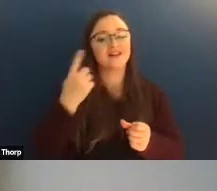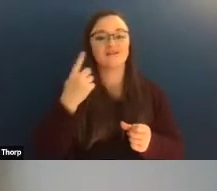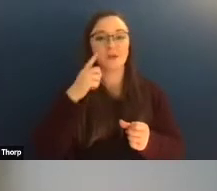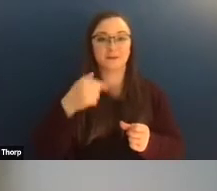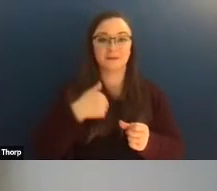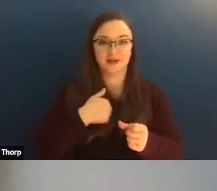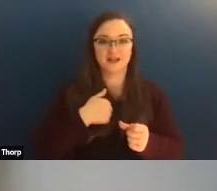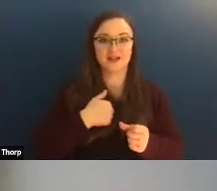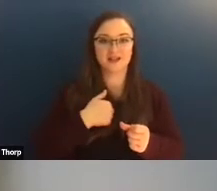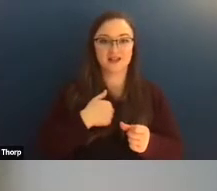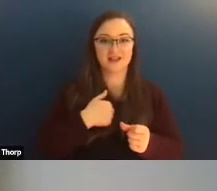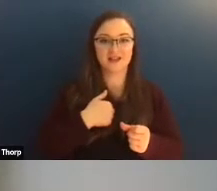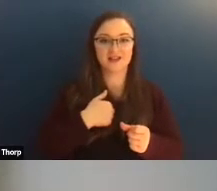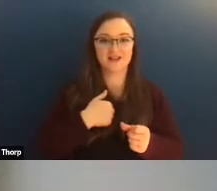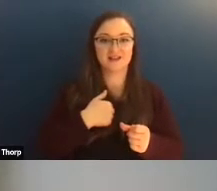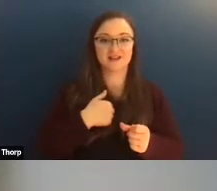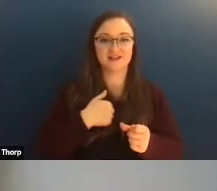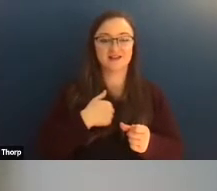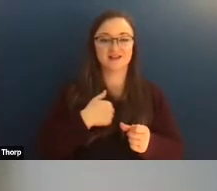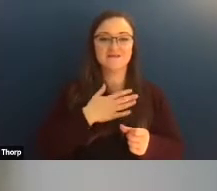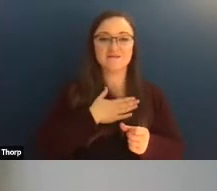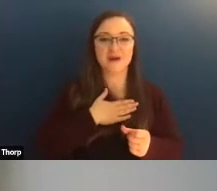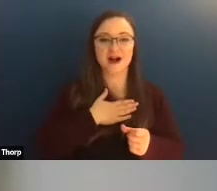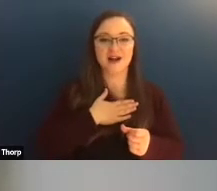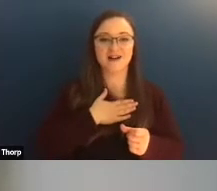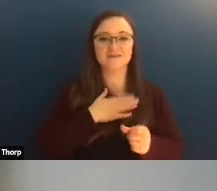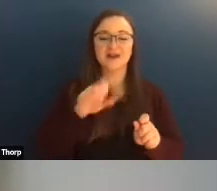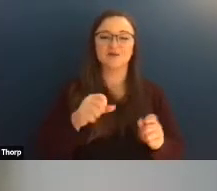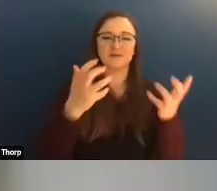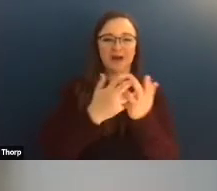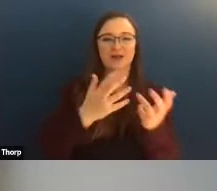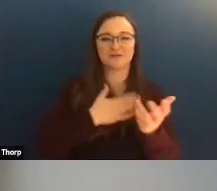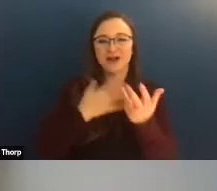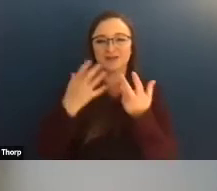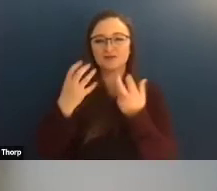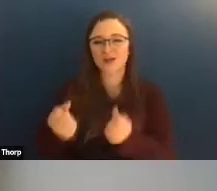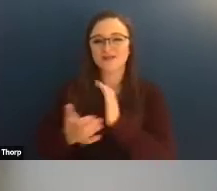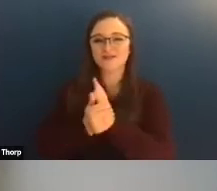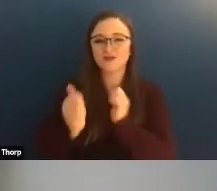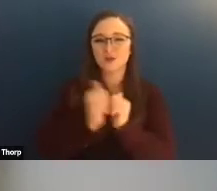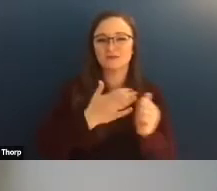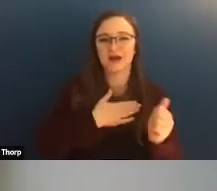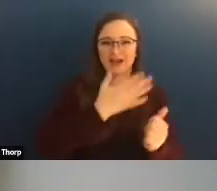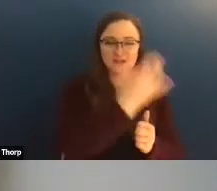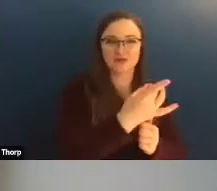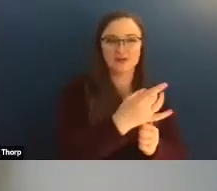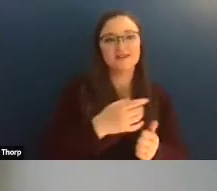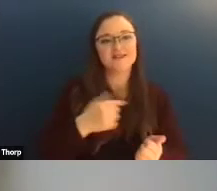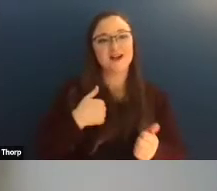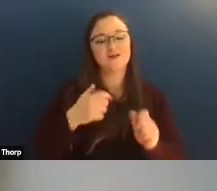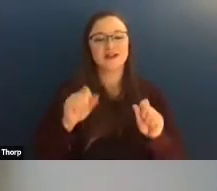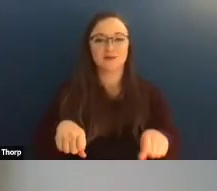again, aligning my particular strengths with my interests and really